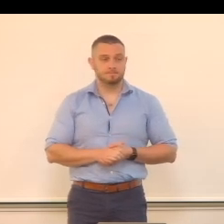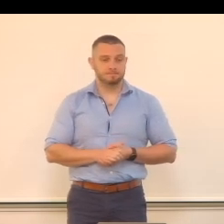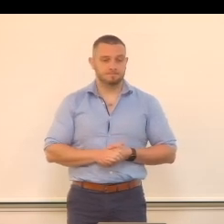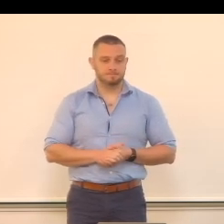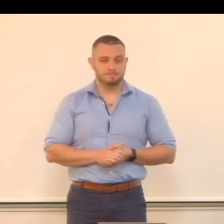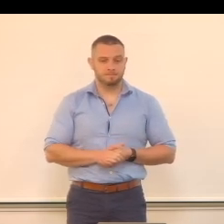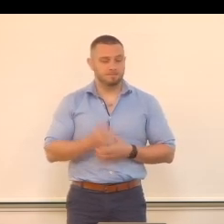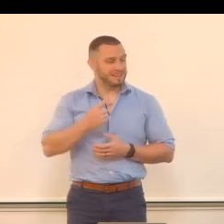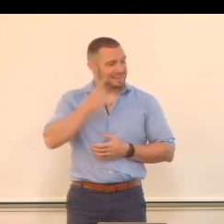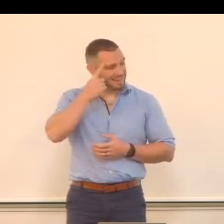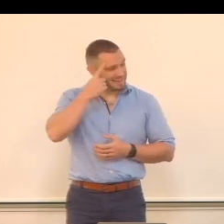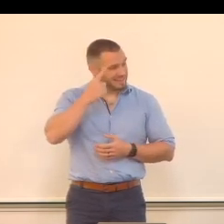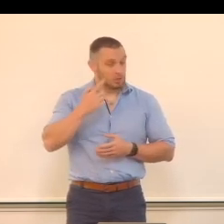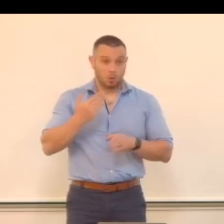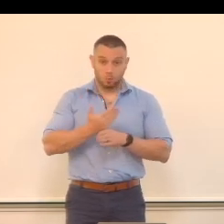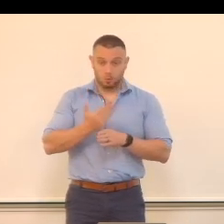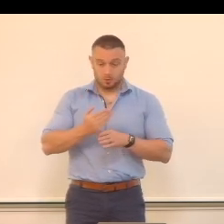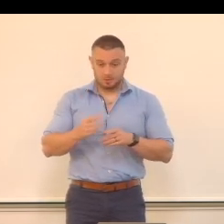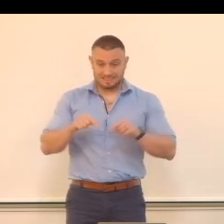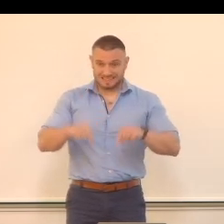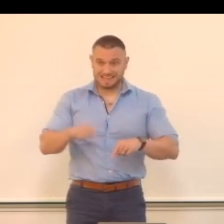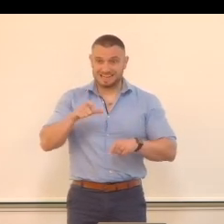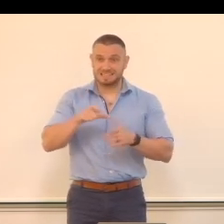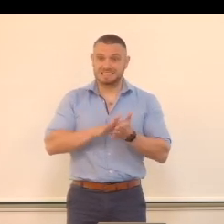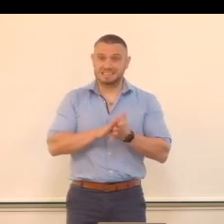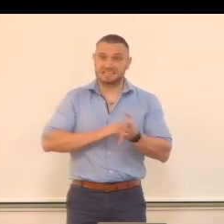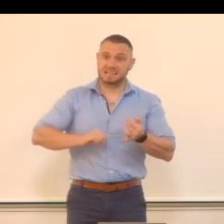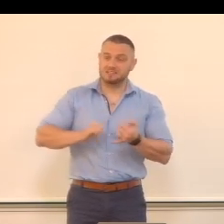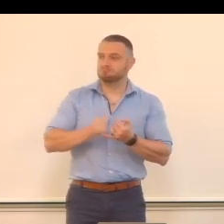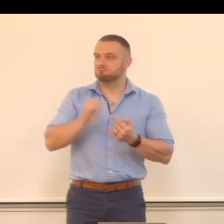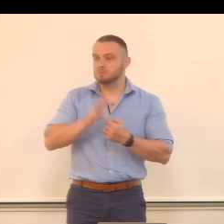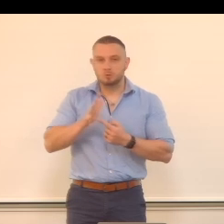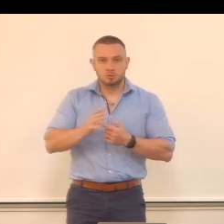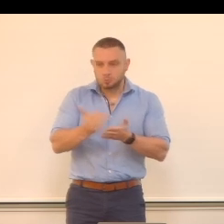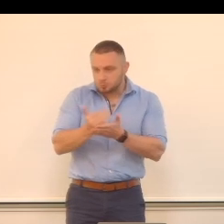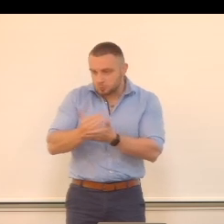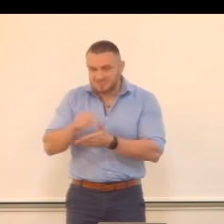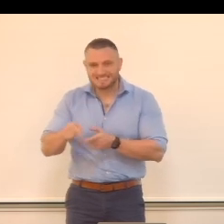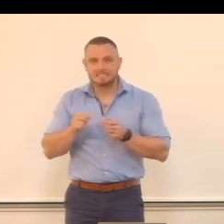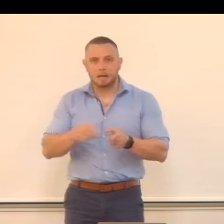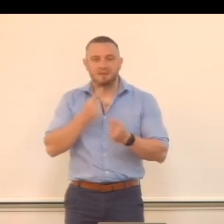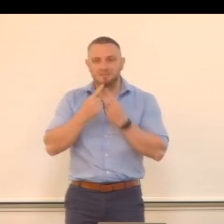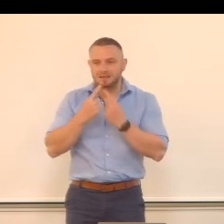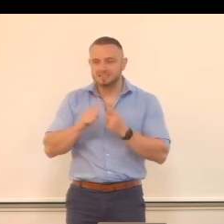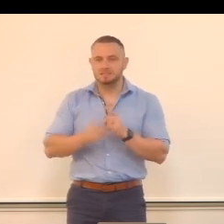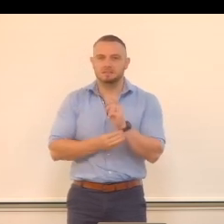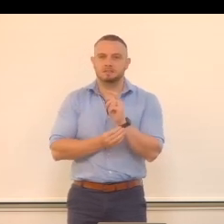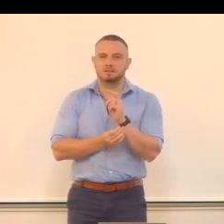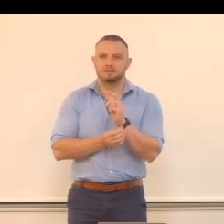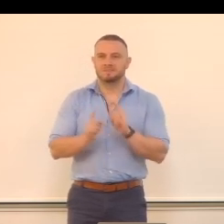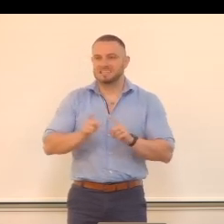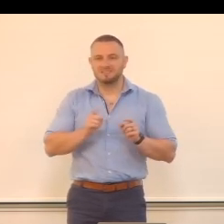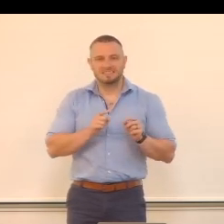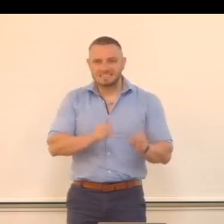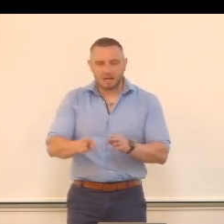And I think the work we're doing here at CHASM is key to helping gather this kind of information. The different kinds of analogs, what are they